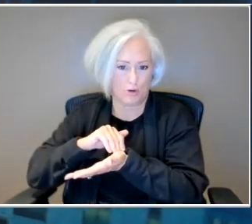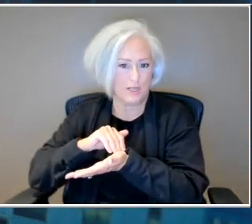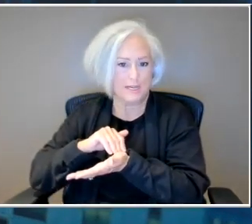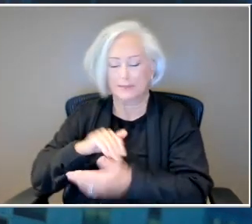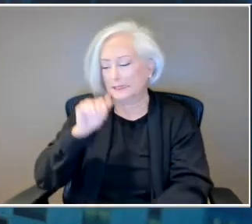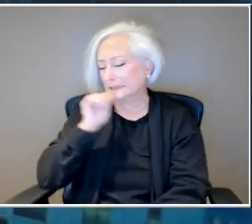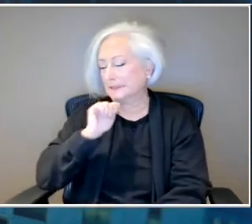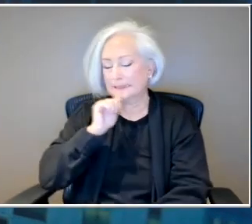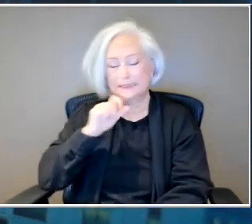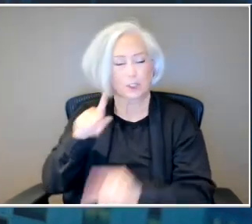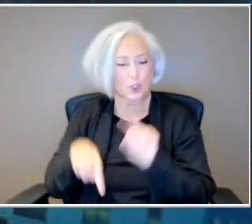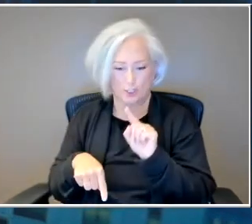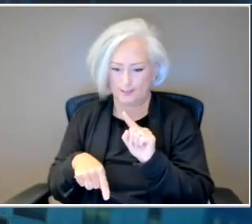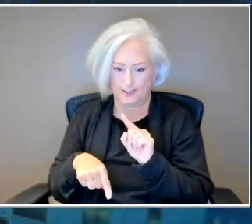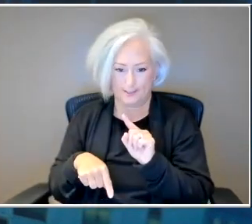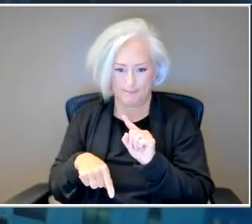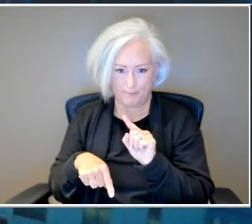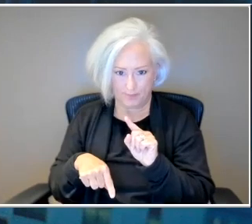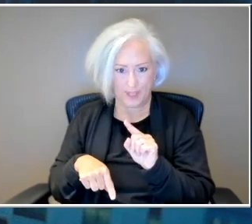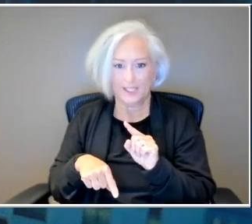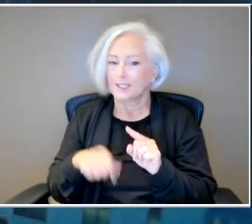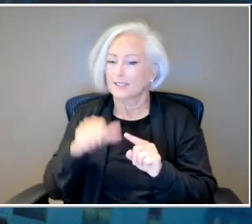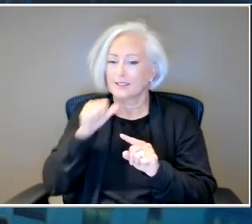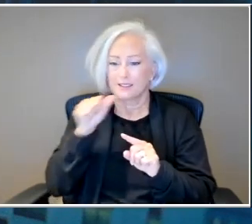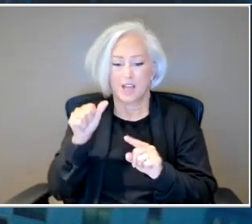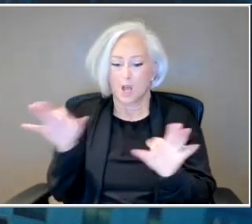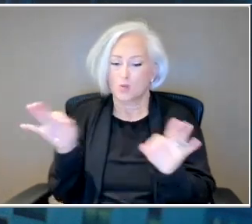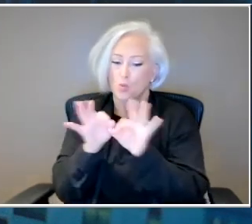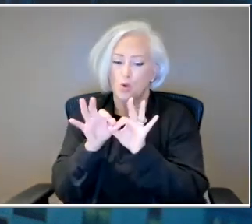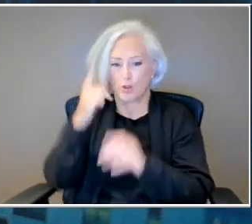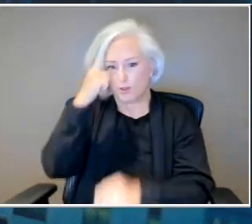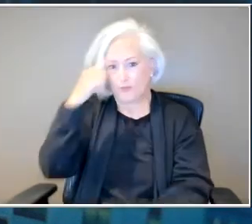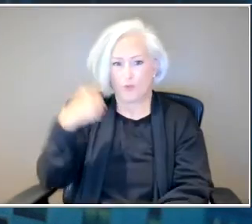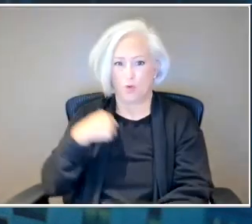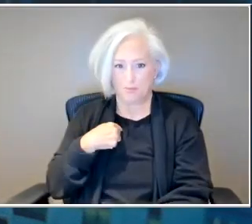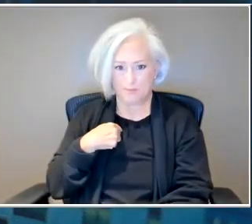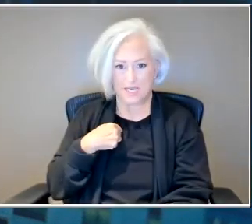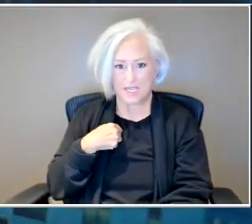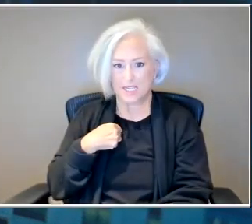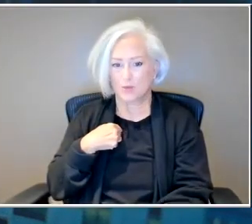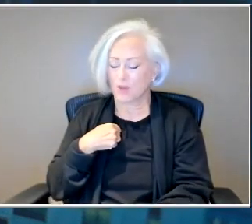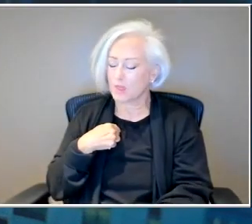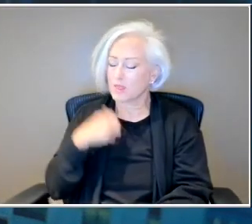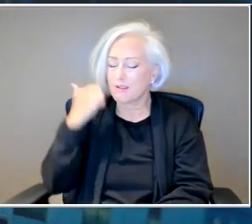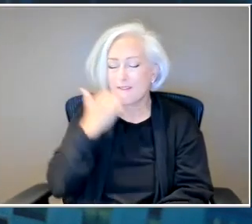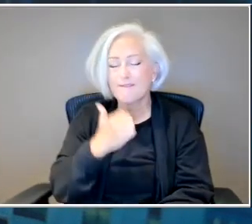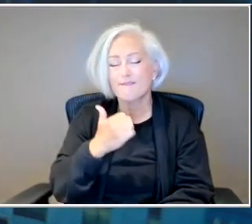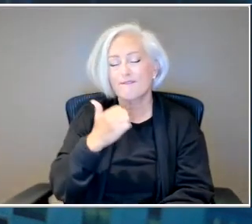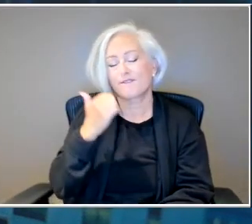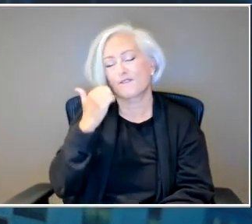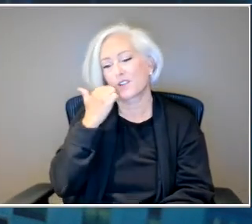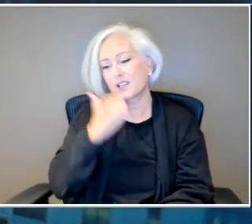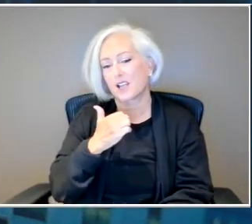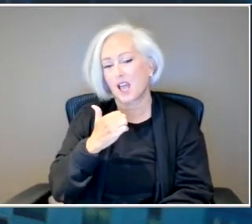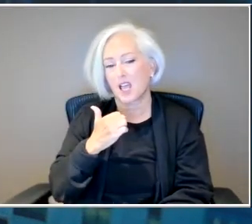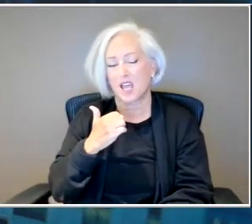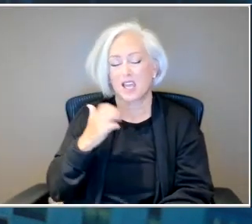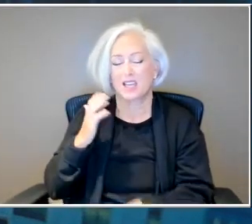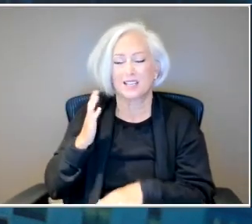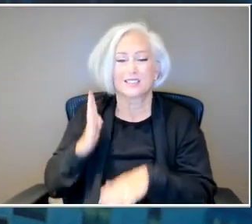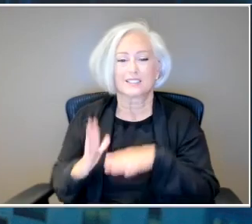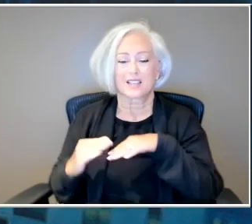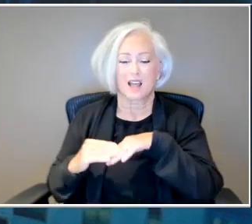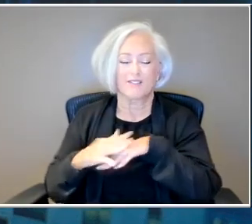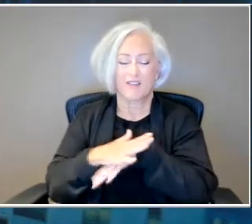that, and it really wasn't worth it to me with the consistent daily side effects, the nausea.